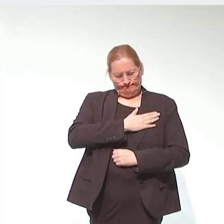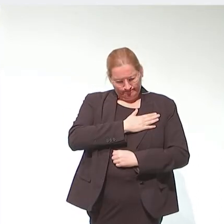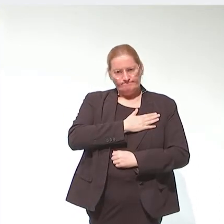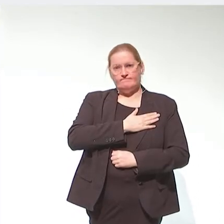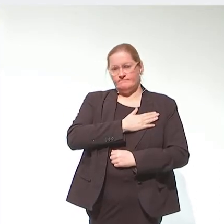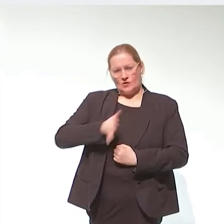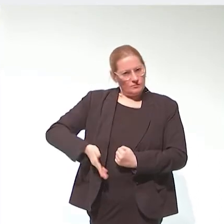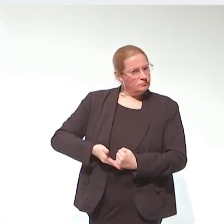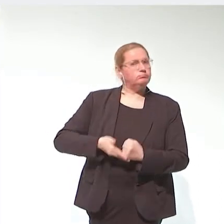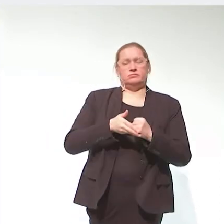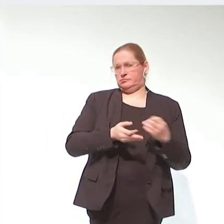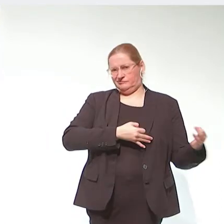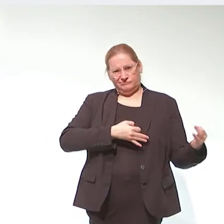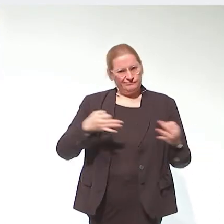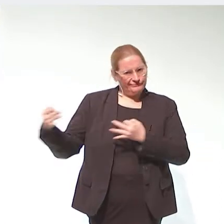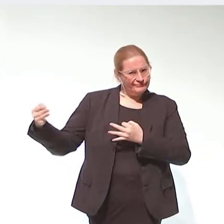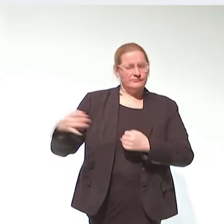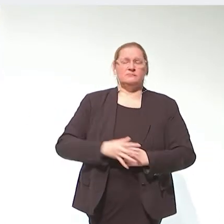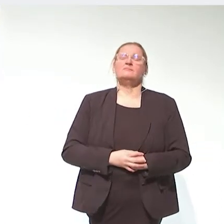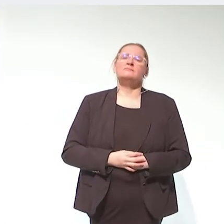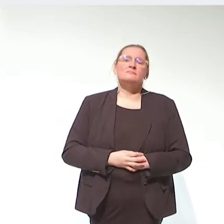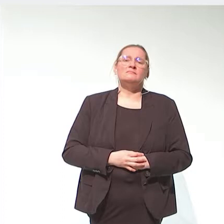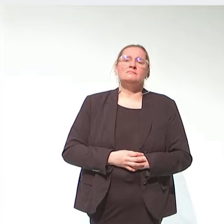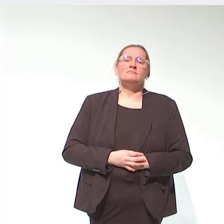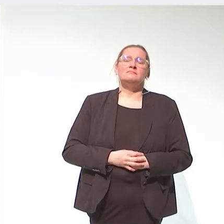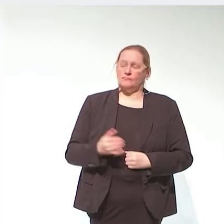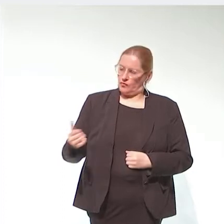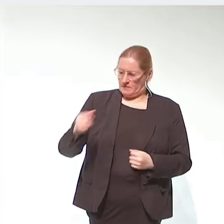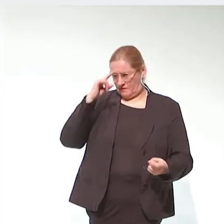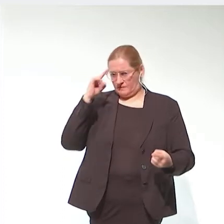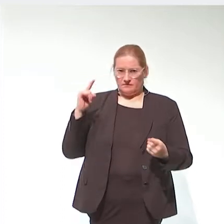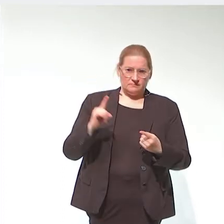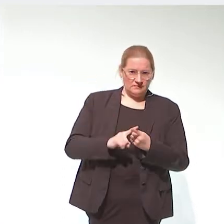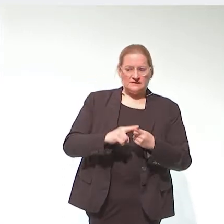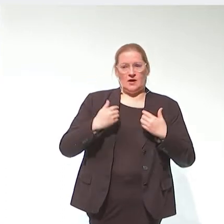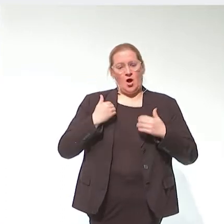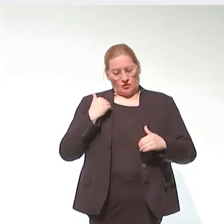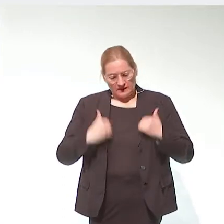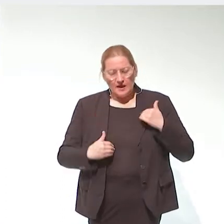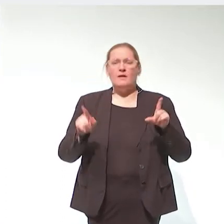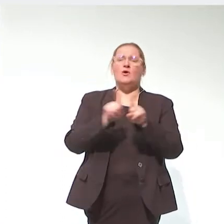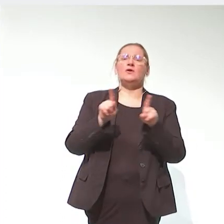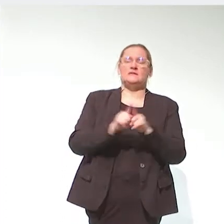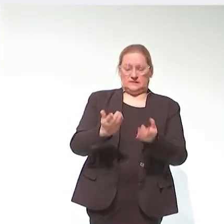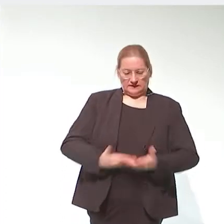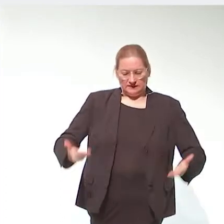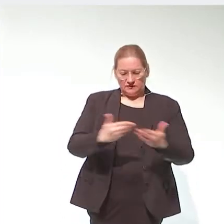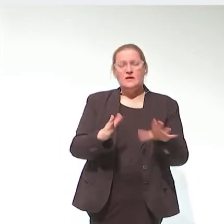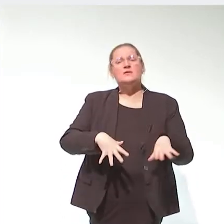DG Employment. I would also like to thank you, Madam State Secretary,